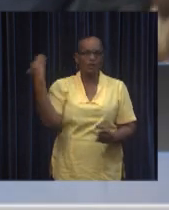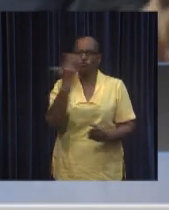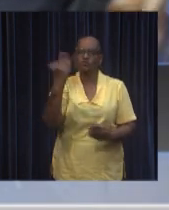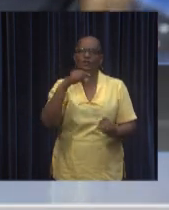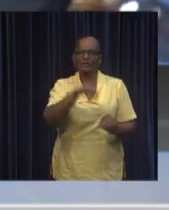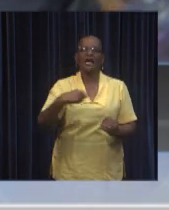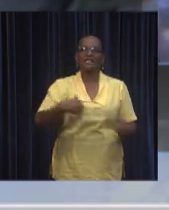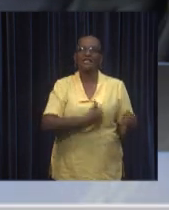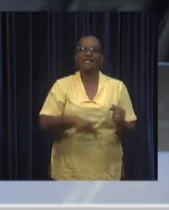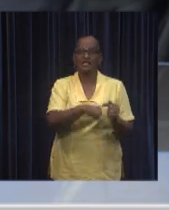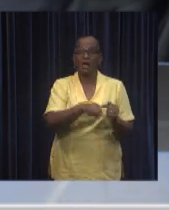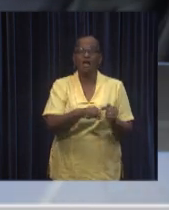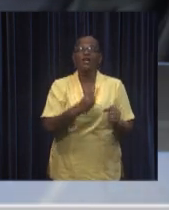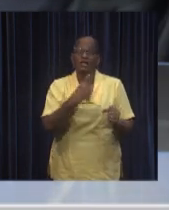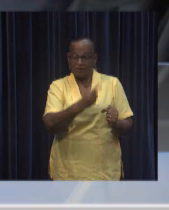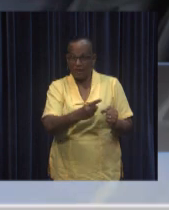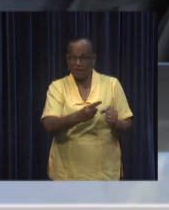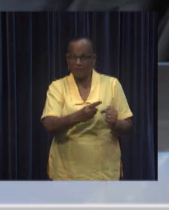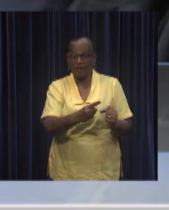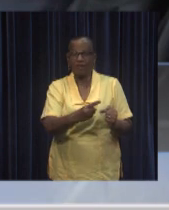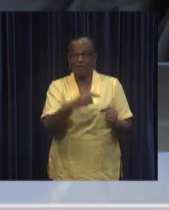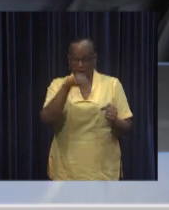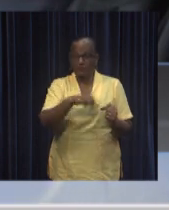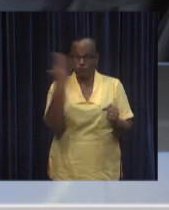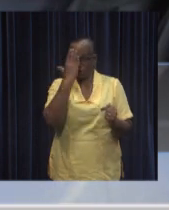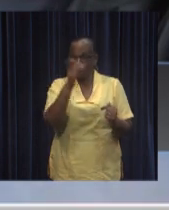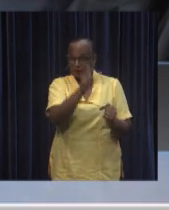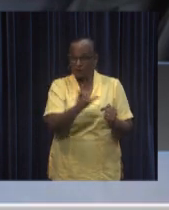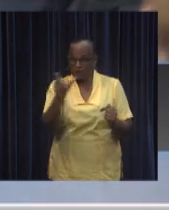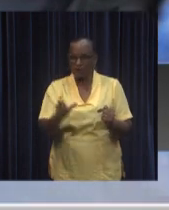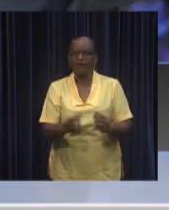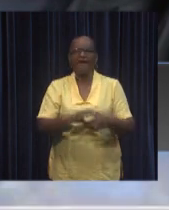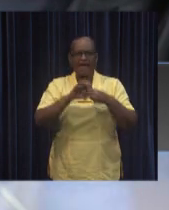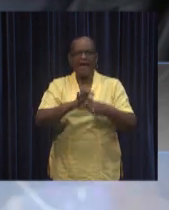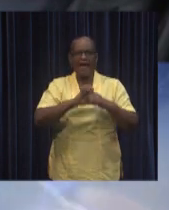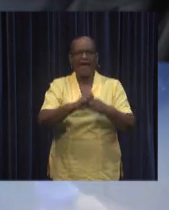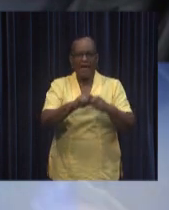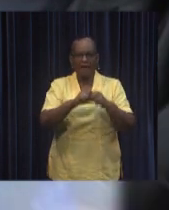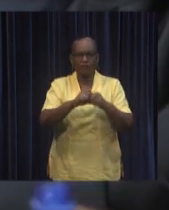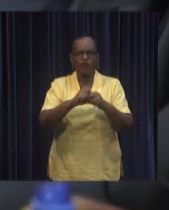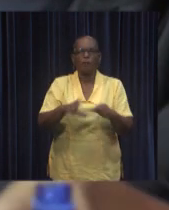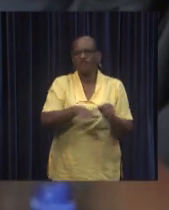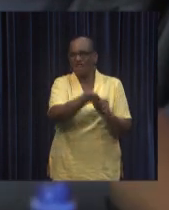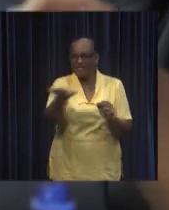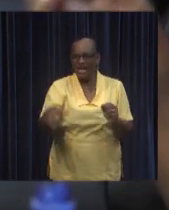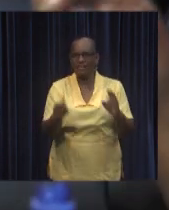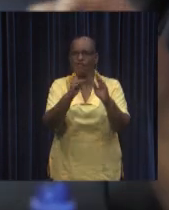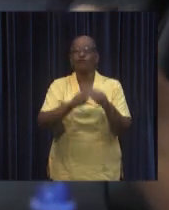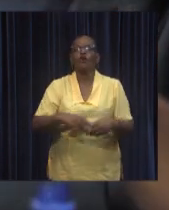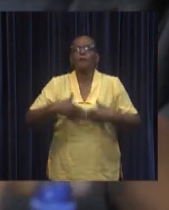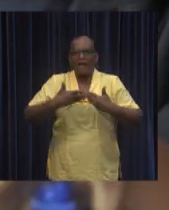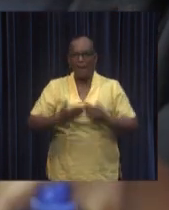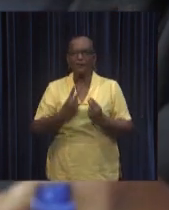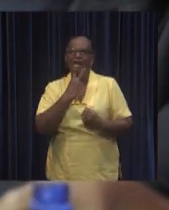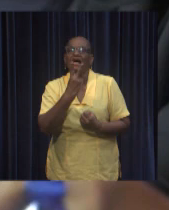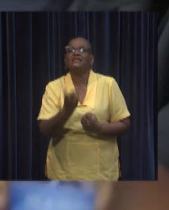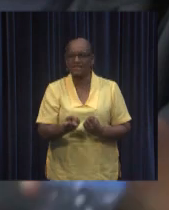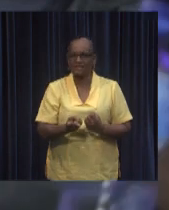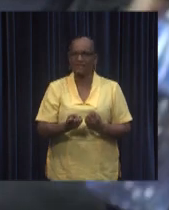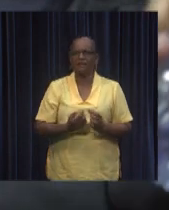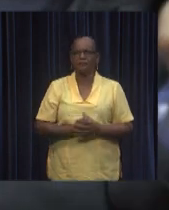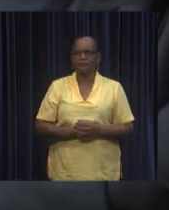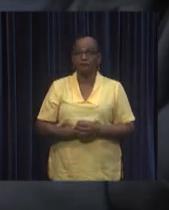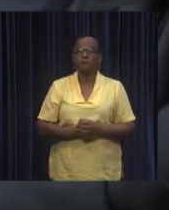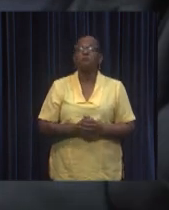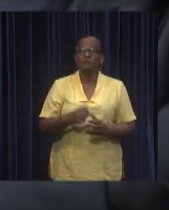the more than 22 Surinamese students in China. He indicated that the students demonstrate a close